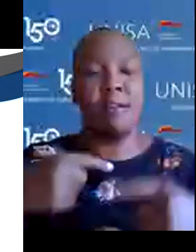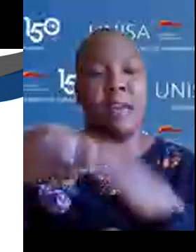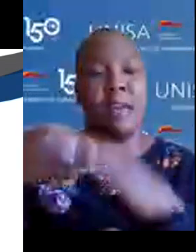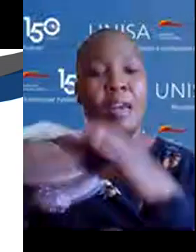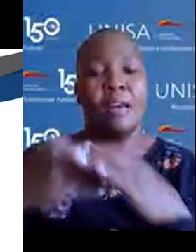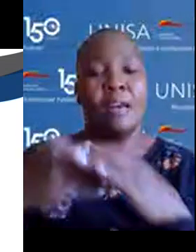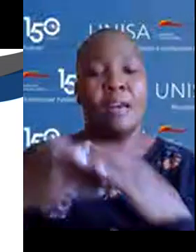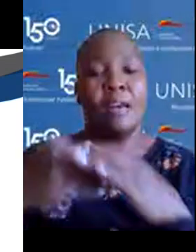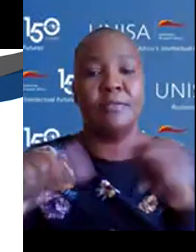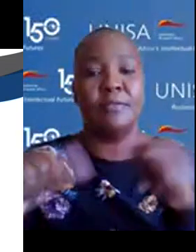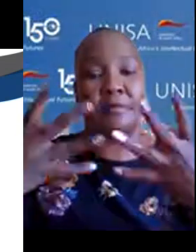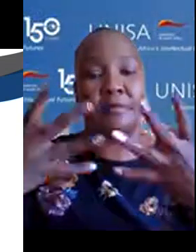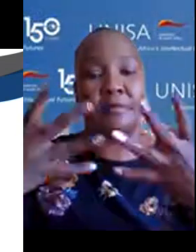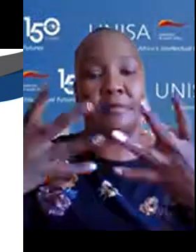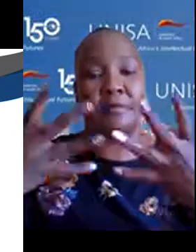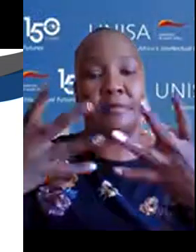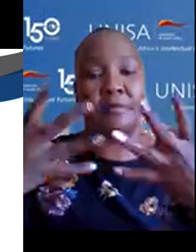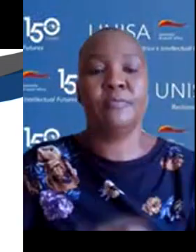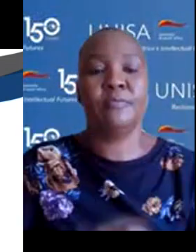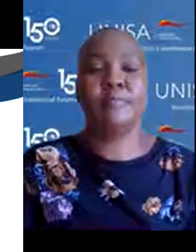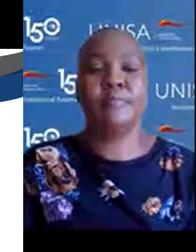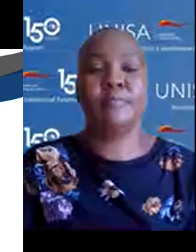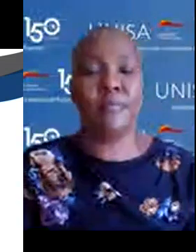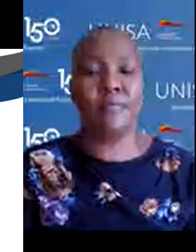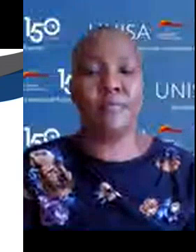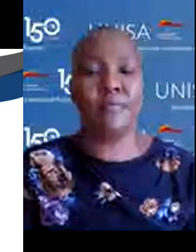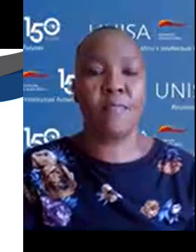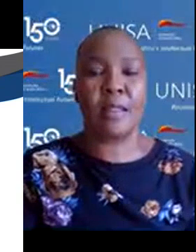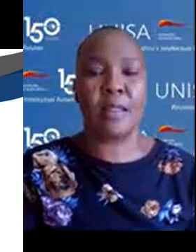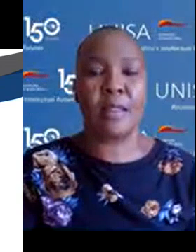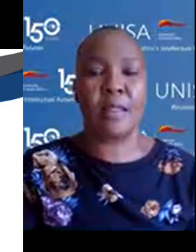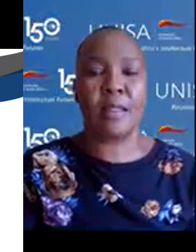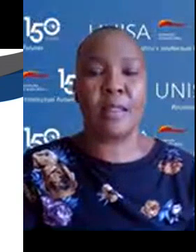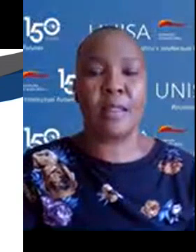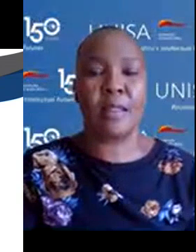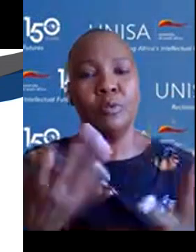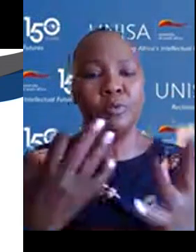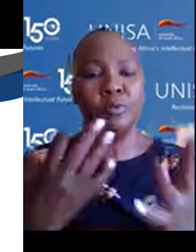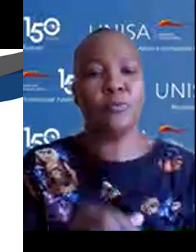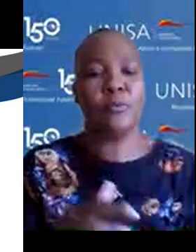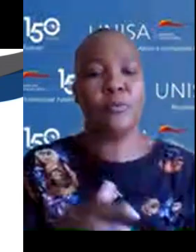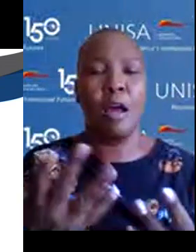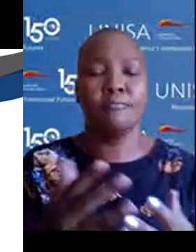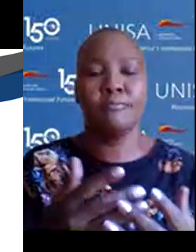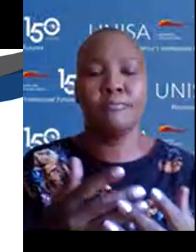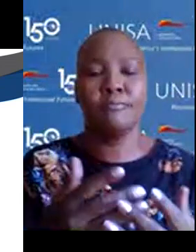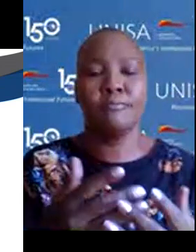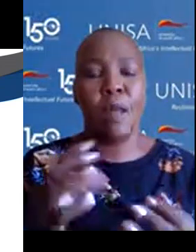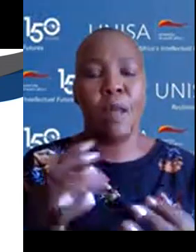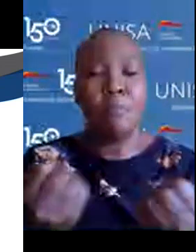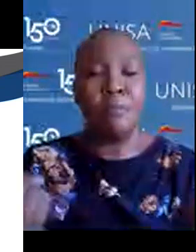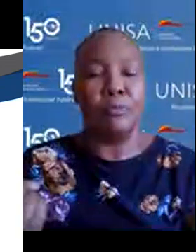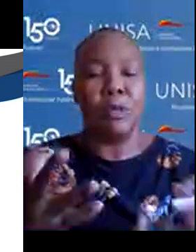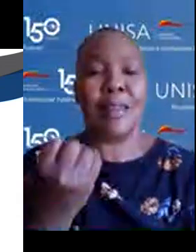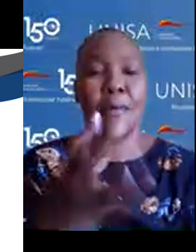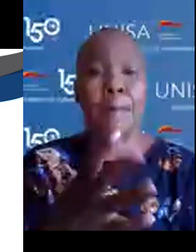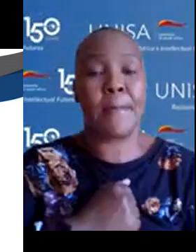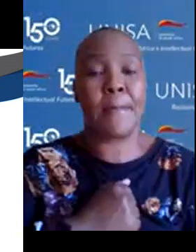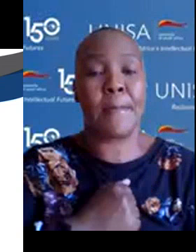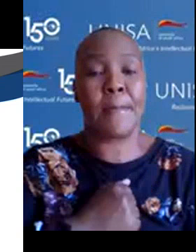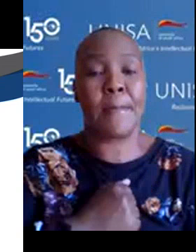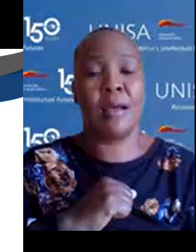Now, can I just get an indication, perhaps with hands up, who of you have not claimed your MyUnisa login